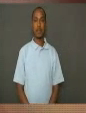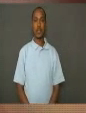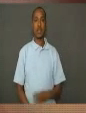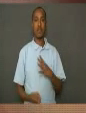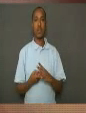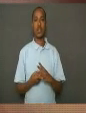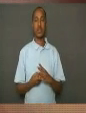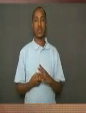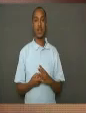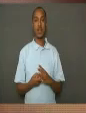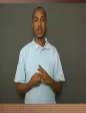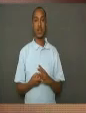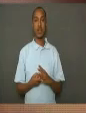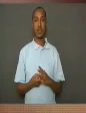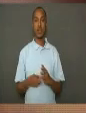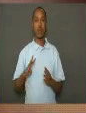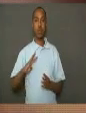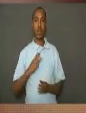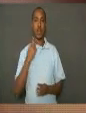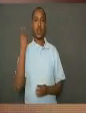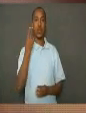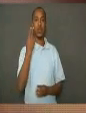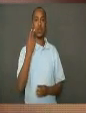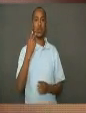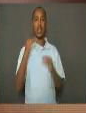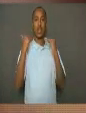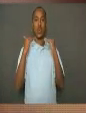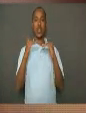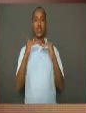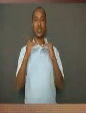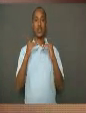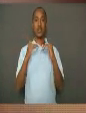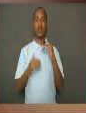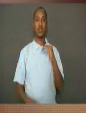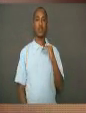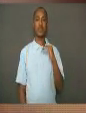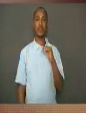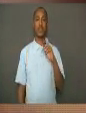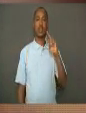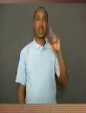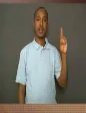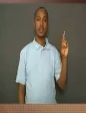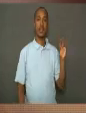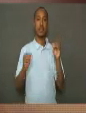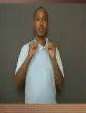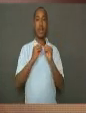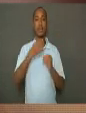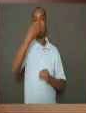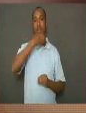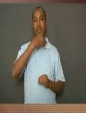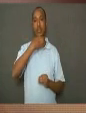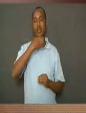Fourth, we use this equation to describe reactions